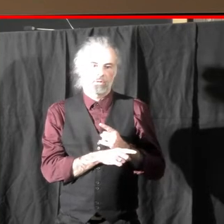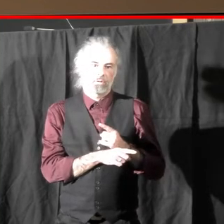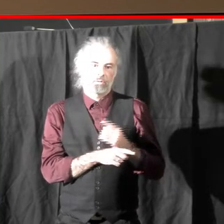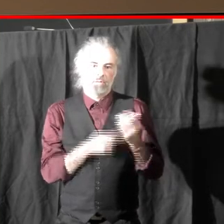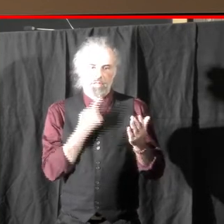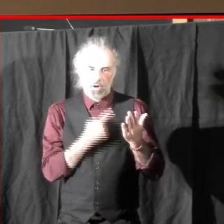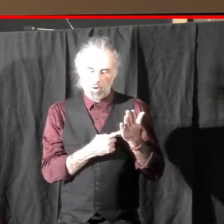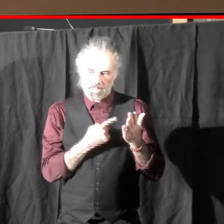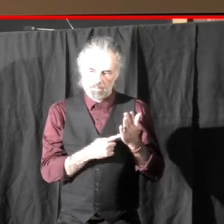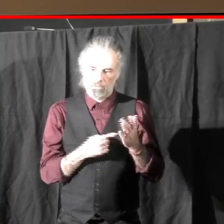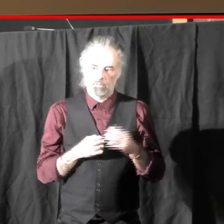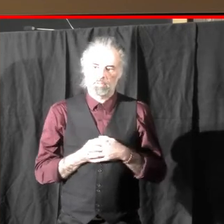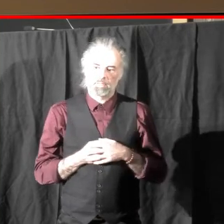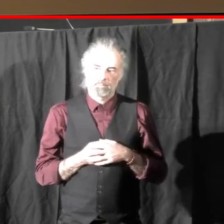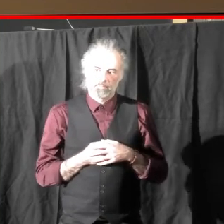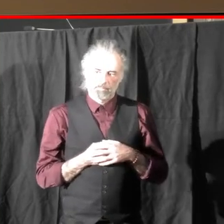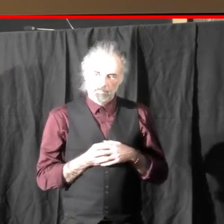here.